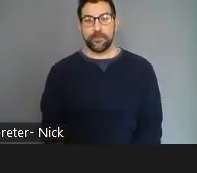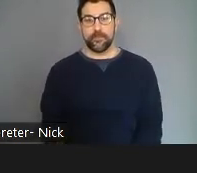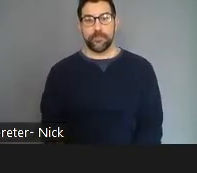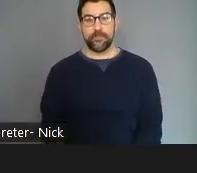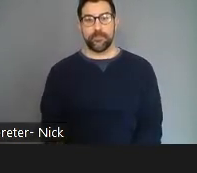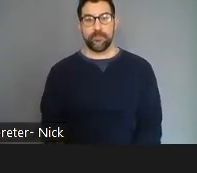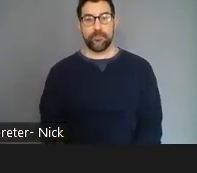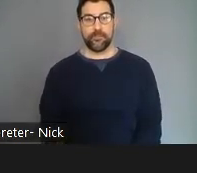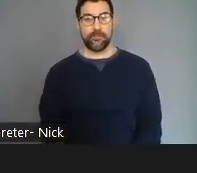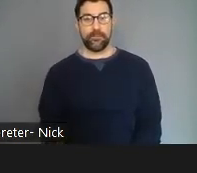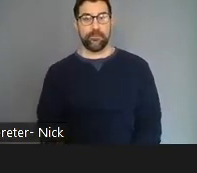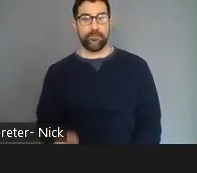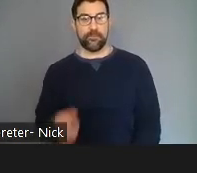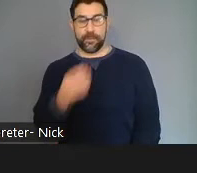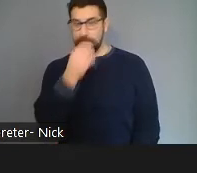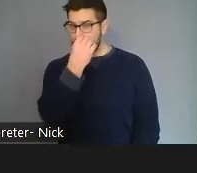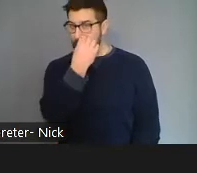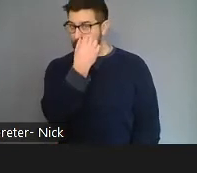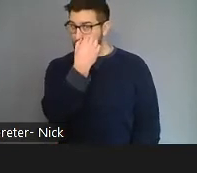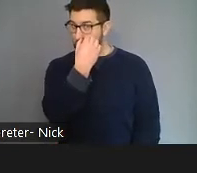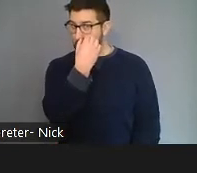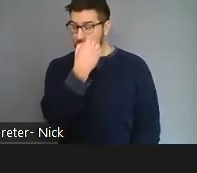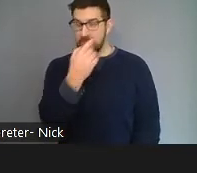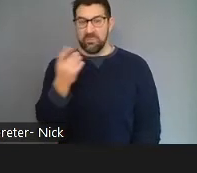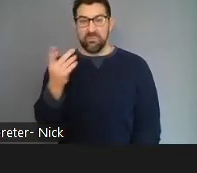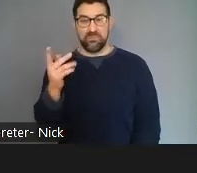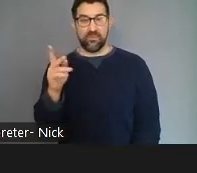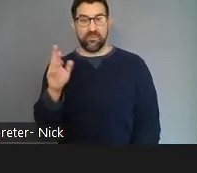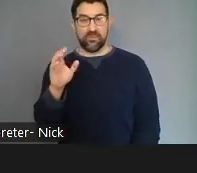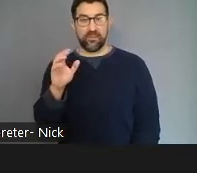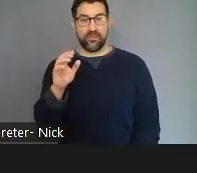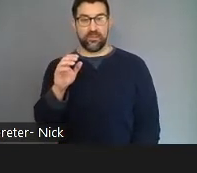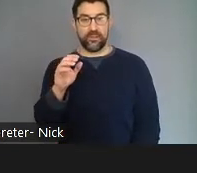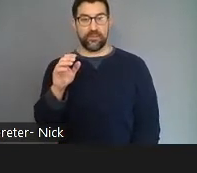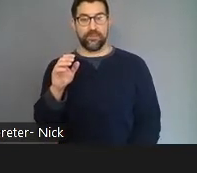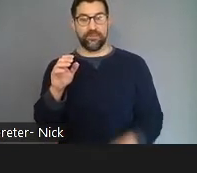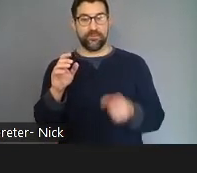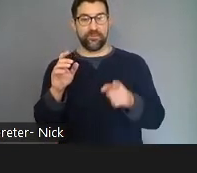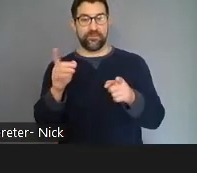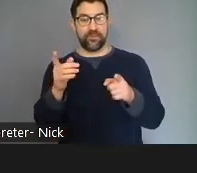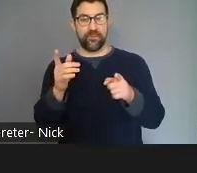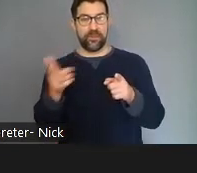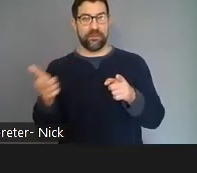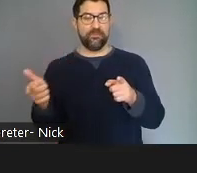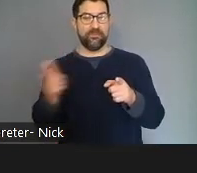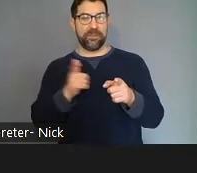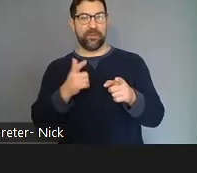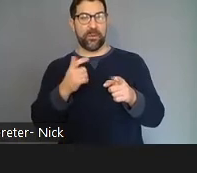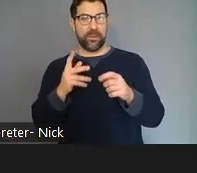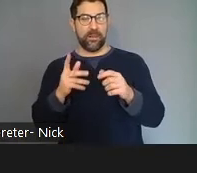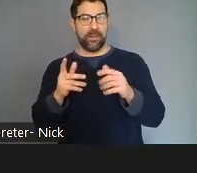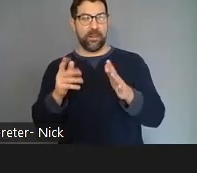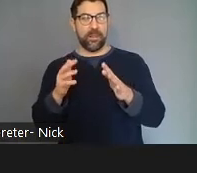Wow, I have a lot to live up to. Caitlin, you kind of took it out the park. But when I